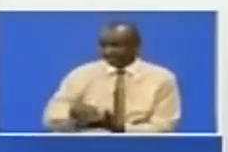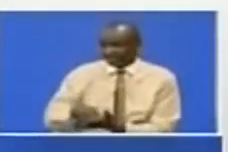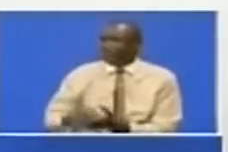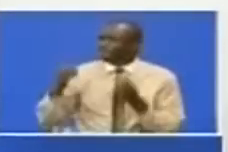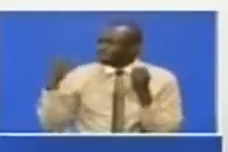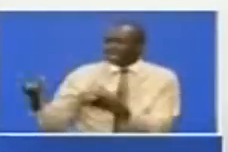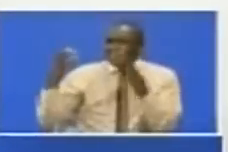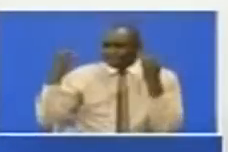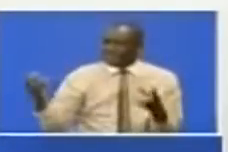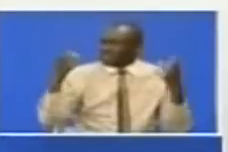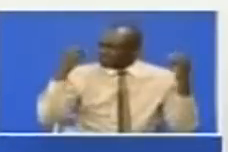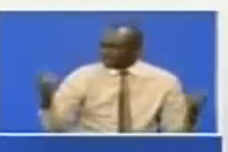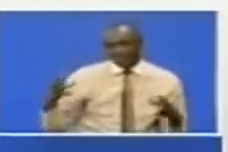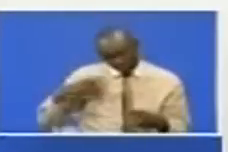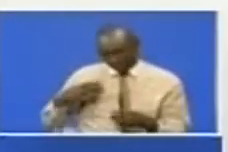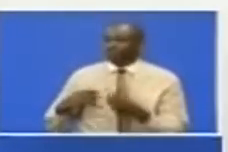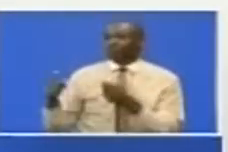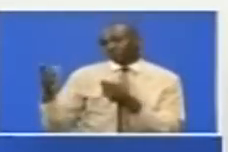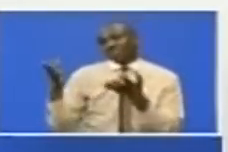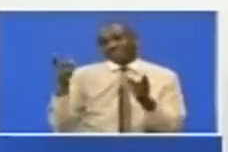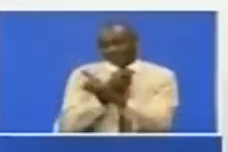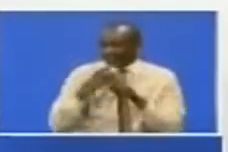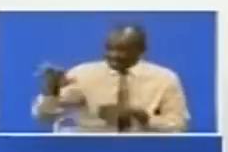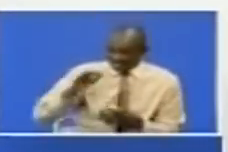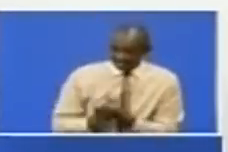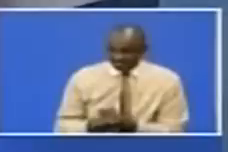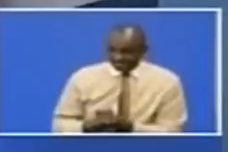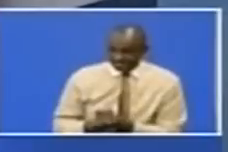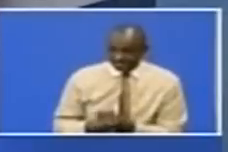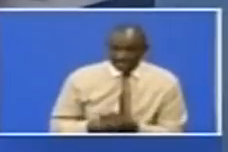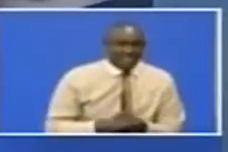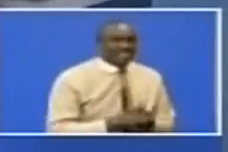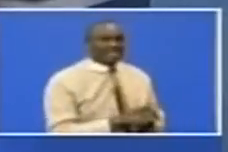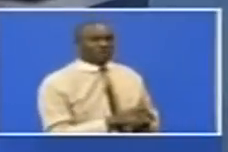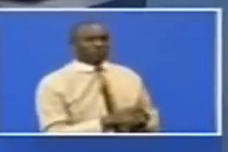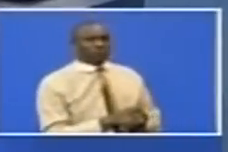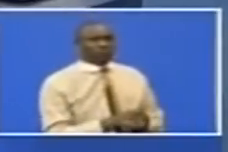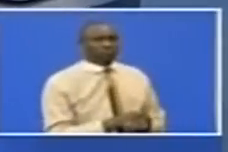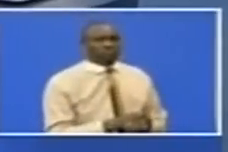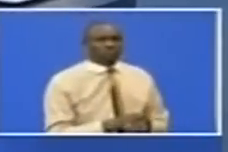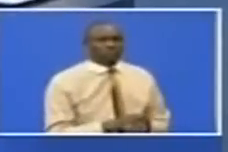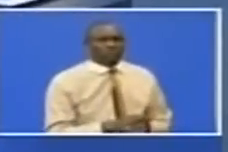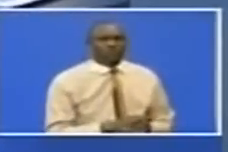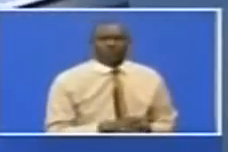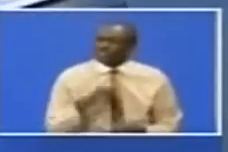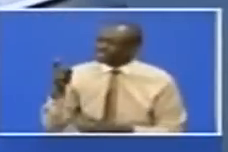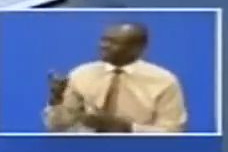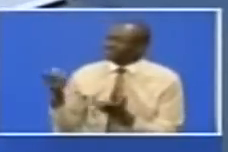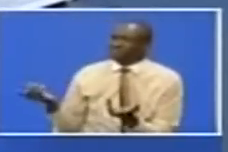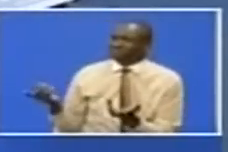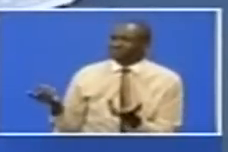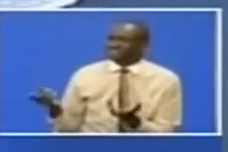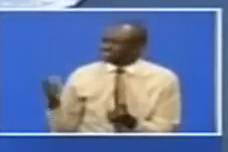amongst many other men and yes. women of God yes, from yes. different places. So what are the challenges that, you know, you face? You mentioned earlier that, you know, everything